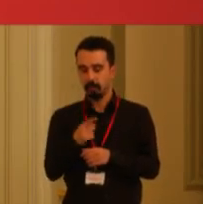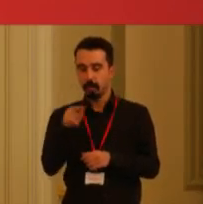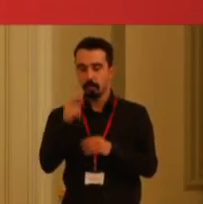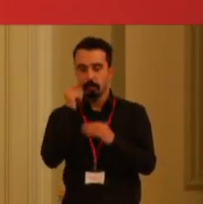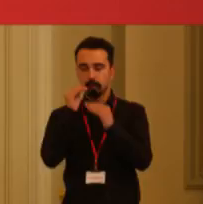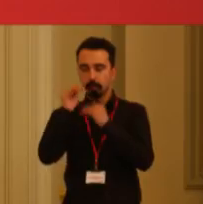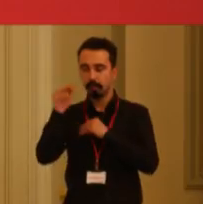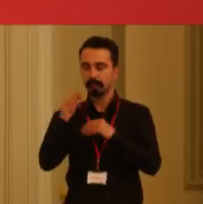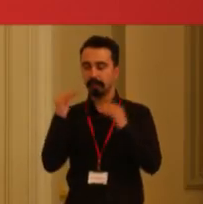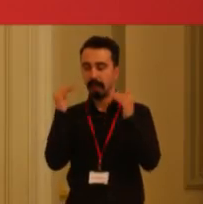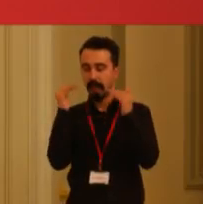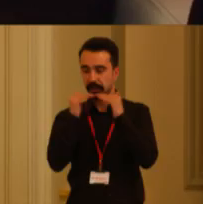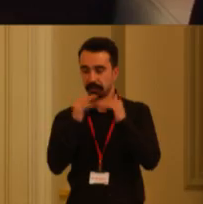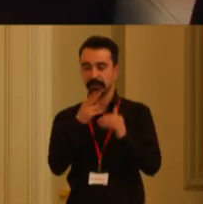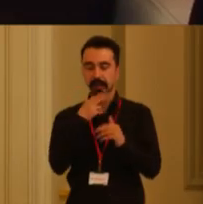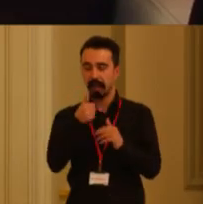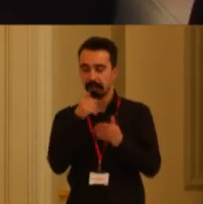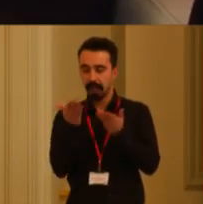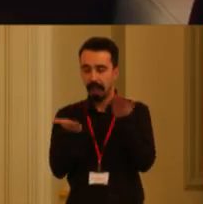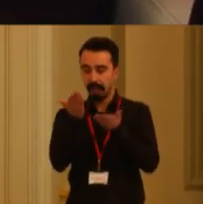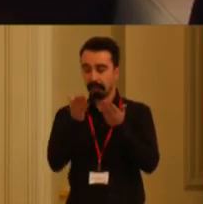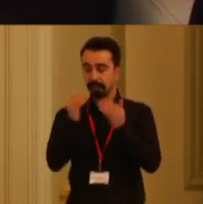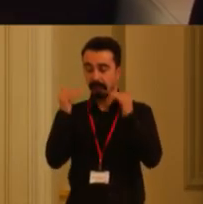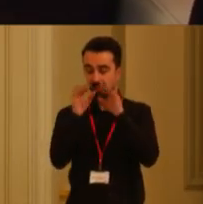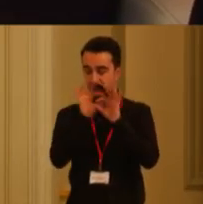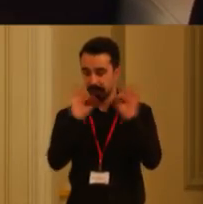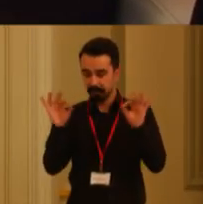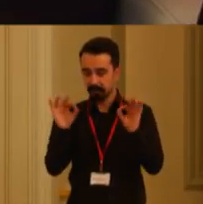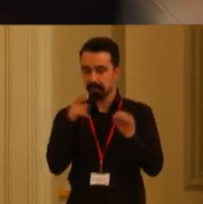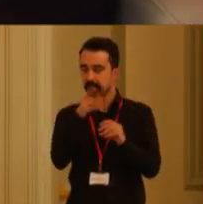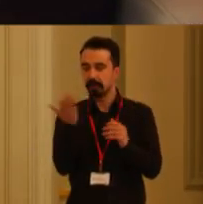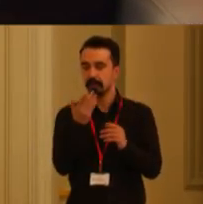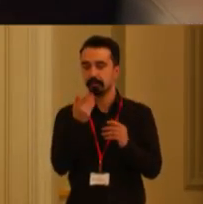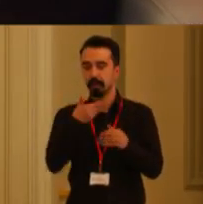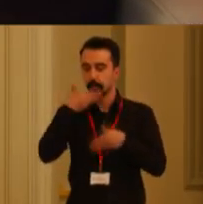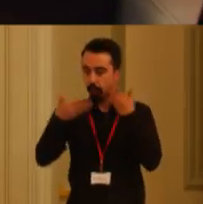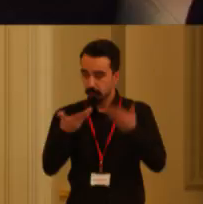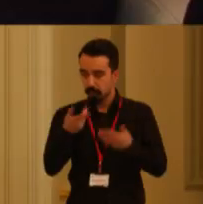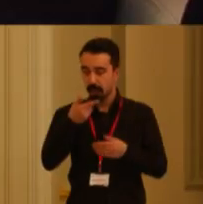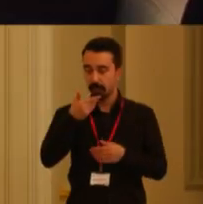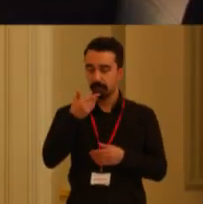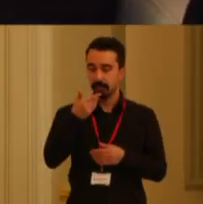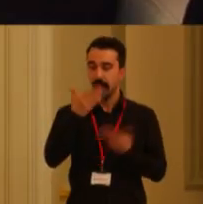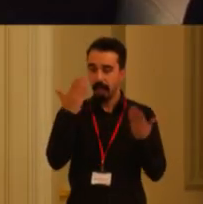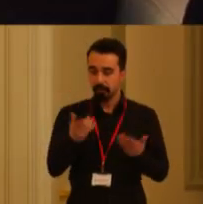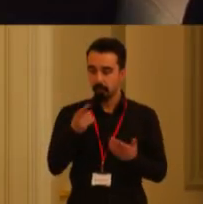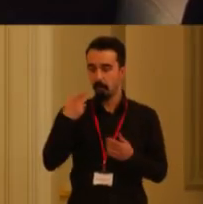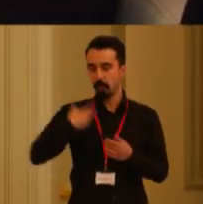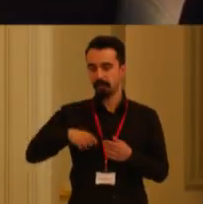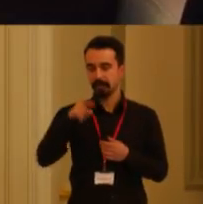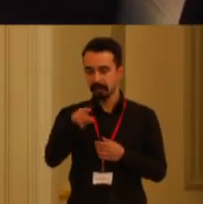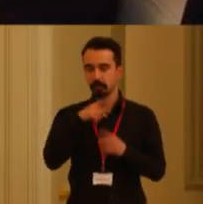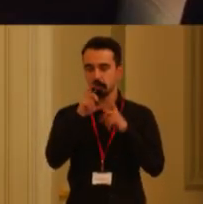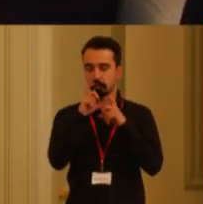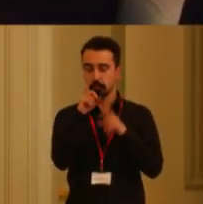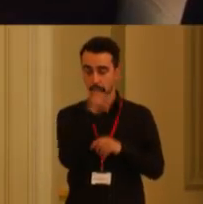their families will be brighter and better than the families they come from. How do you feel about the inequality that they often